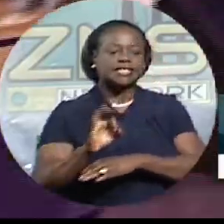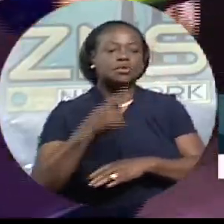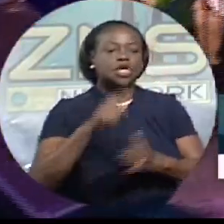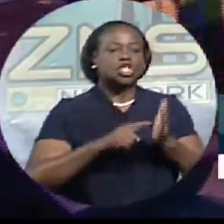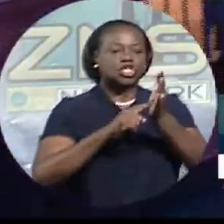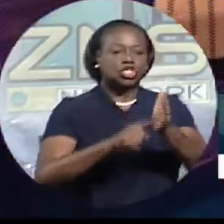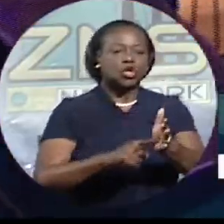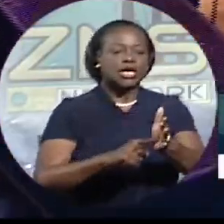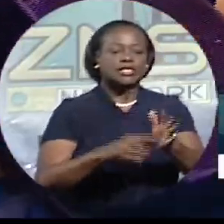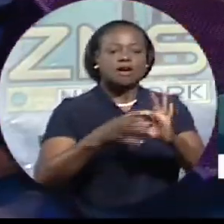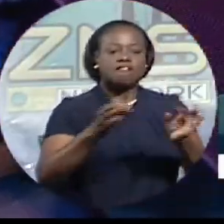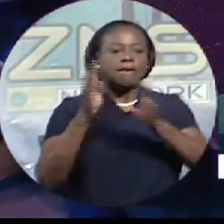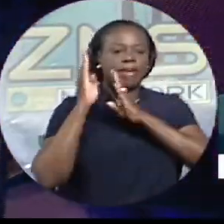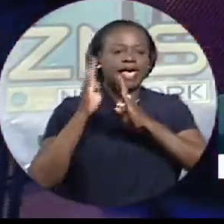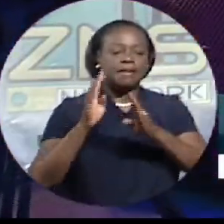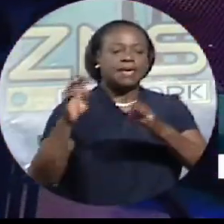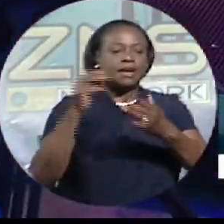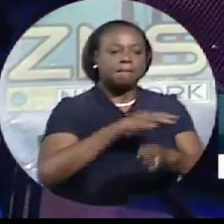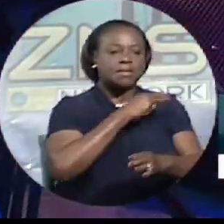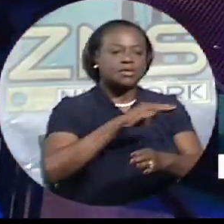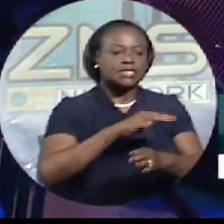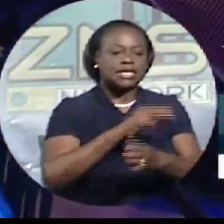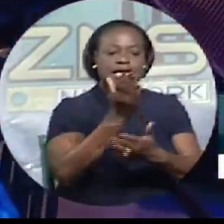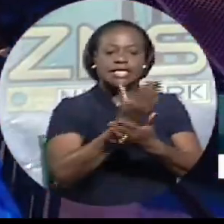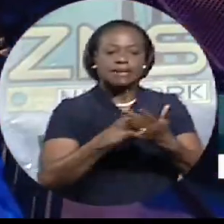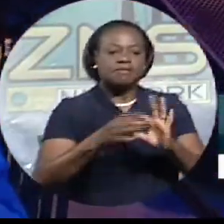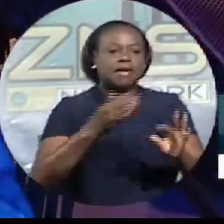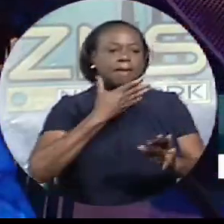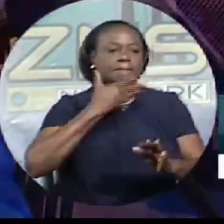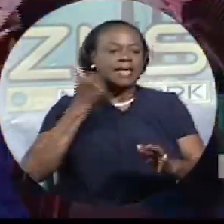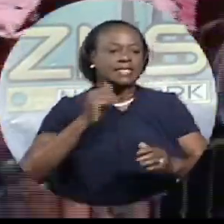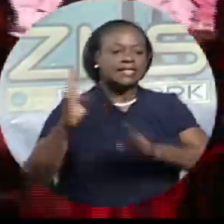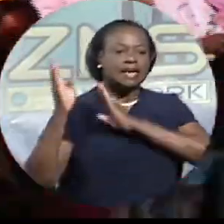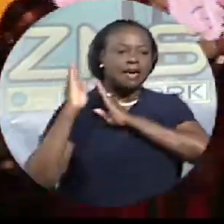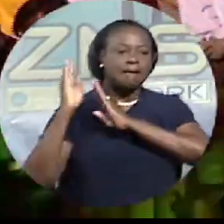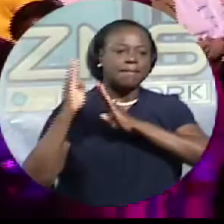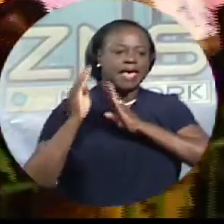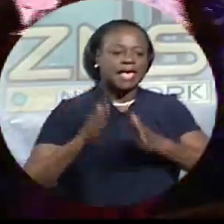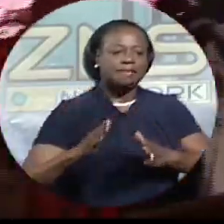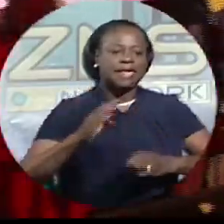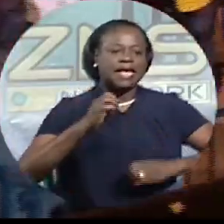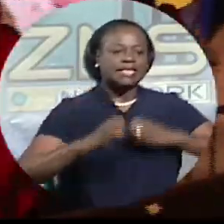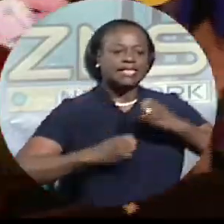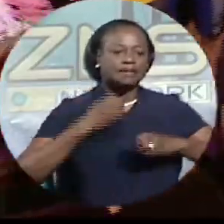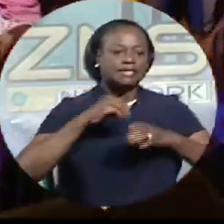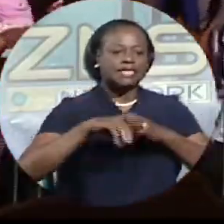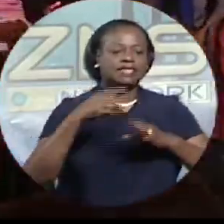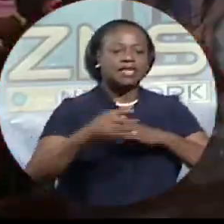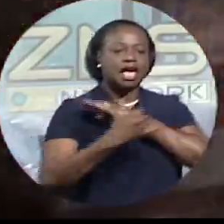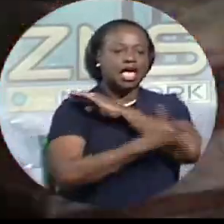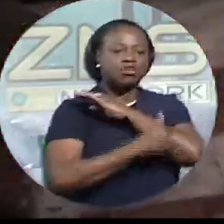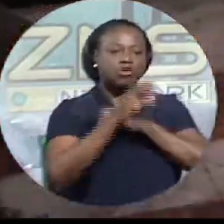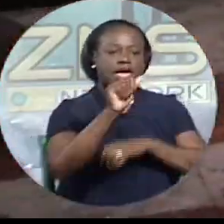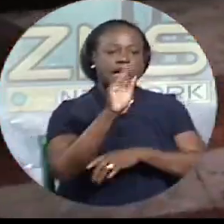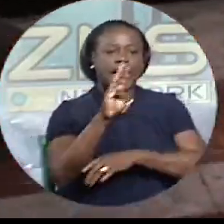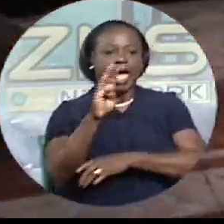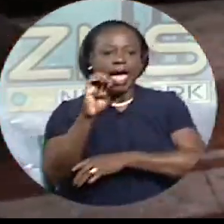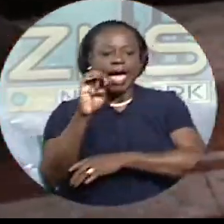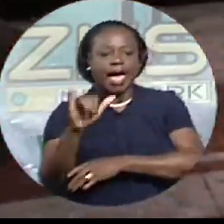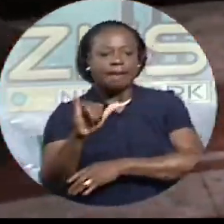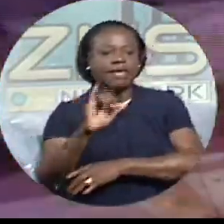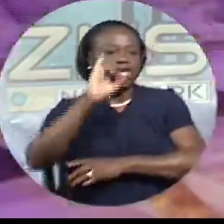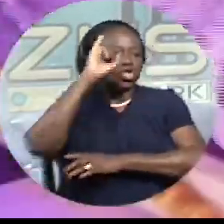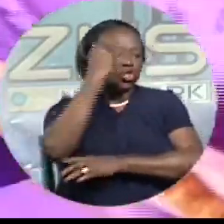Some of the best entertainers in the country showcasing their talents. Avi, Julian